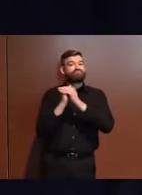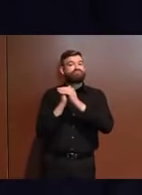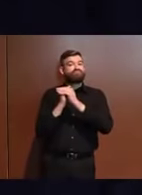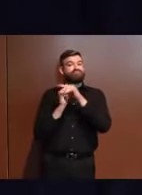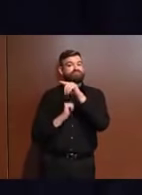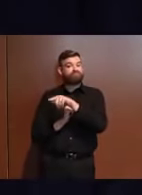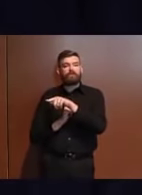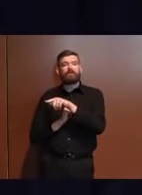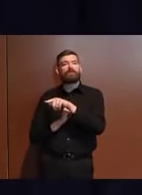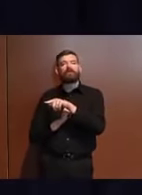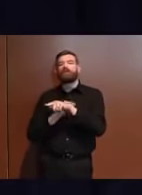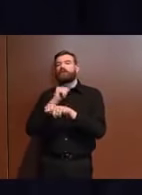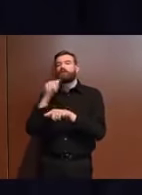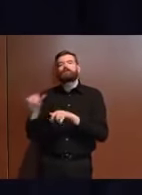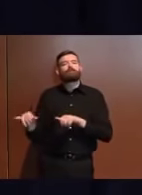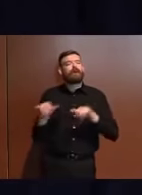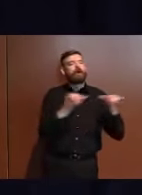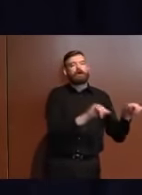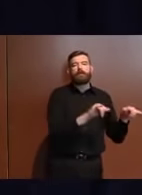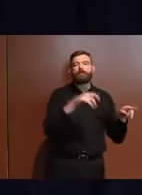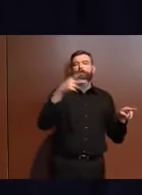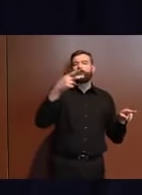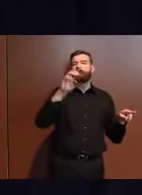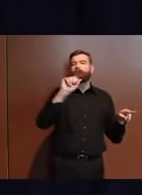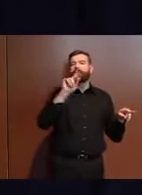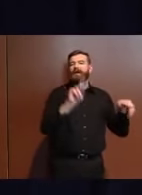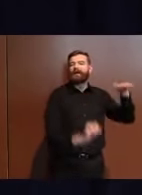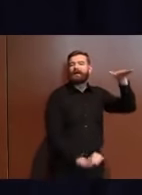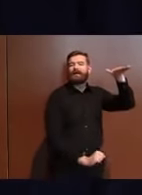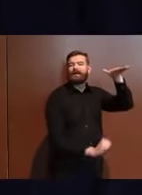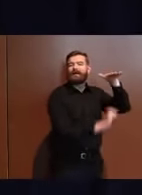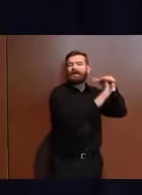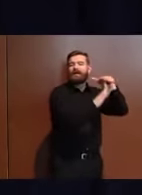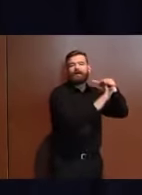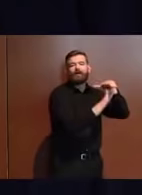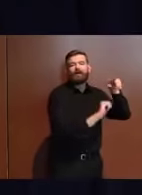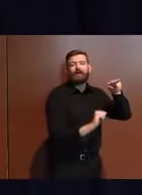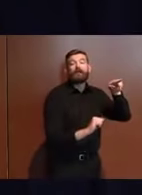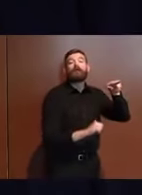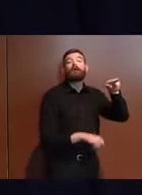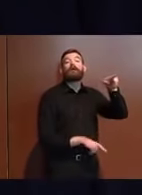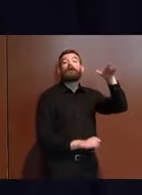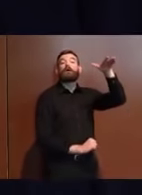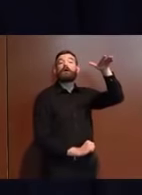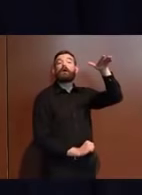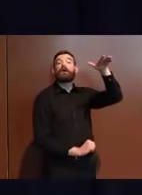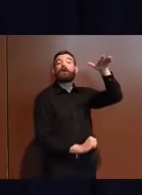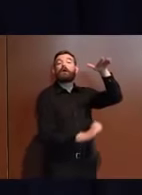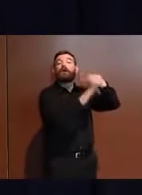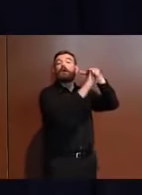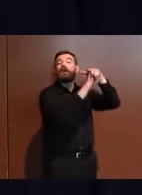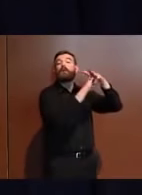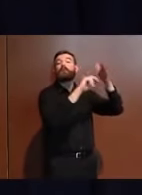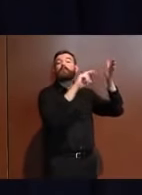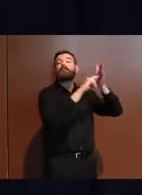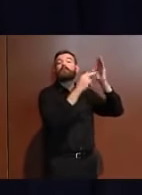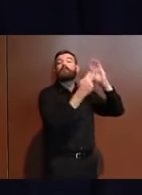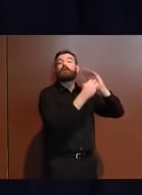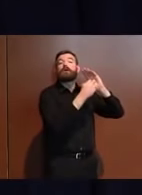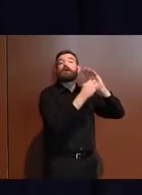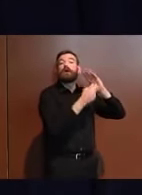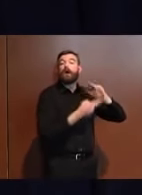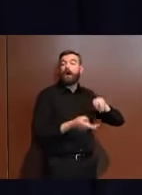hospital. Peak is when we expect to see the peak of all cases of positive COVID.